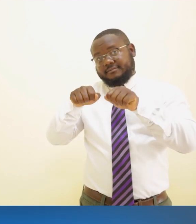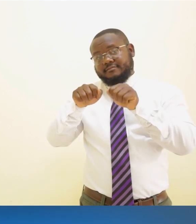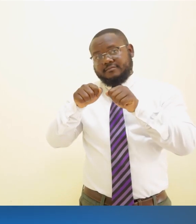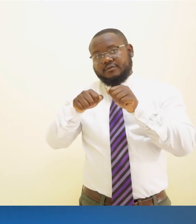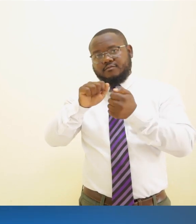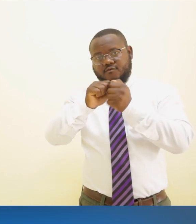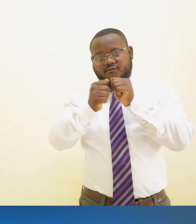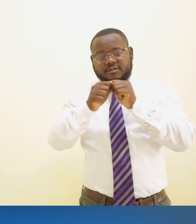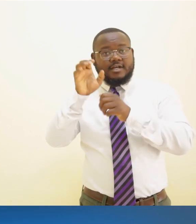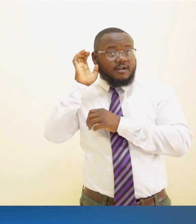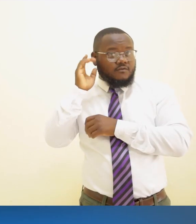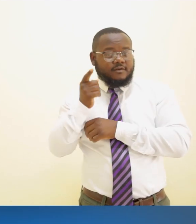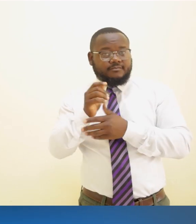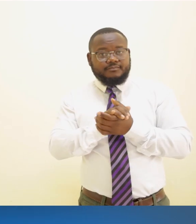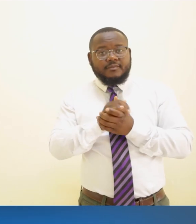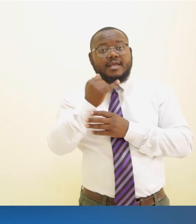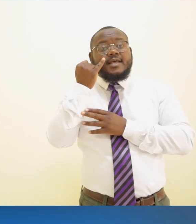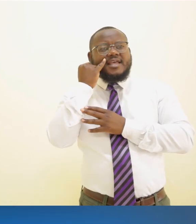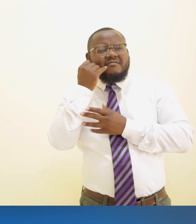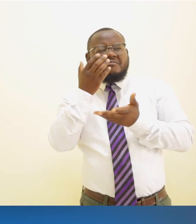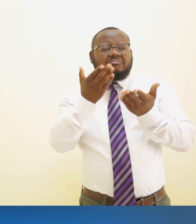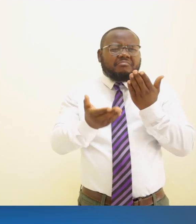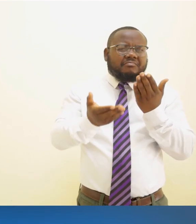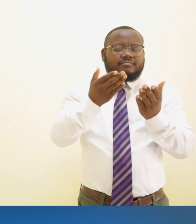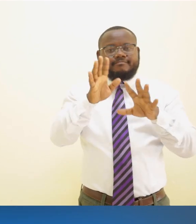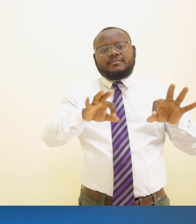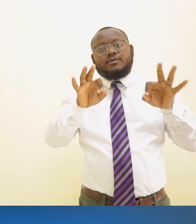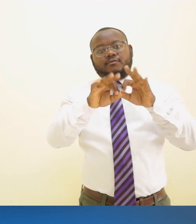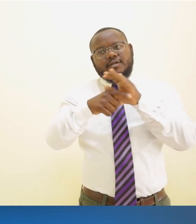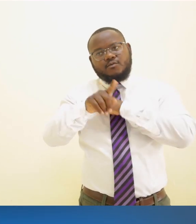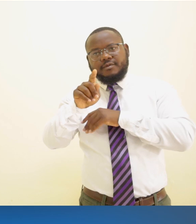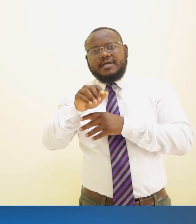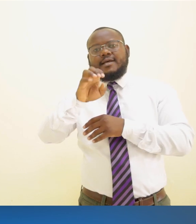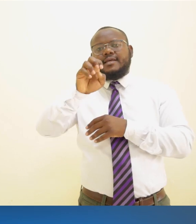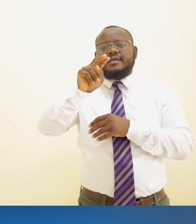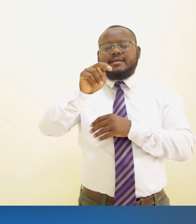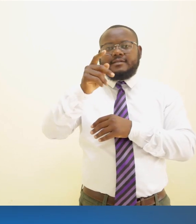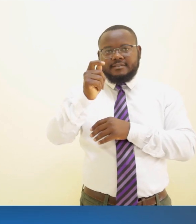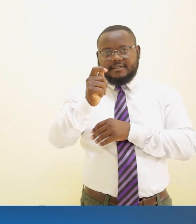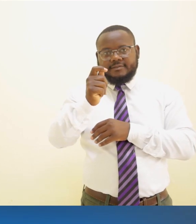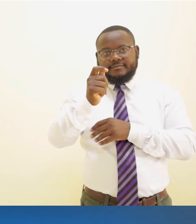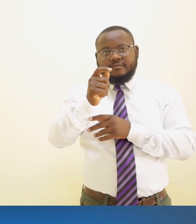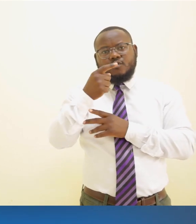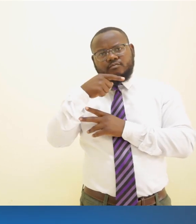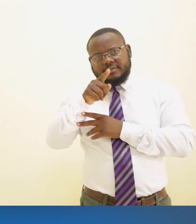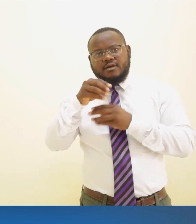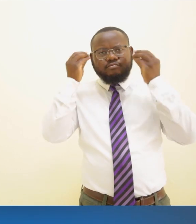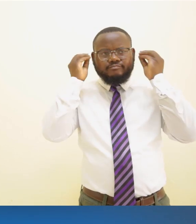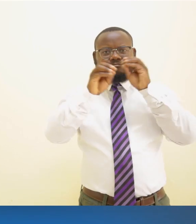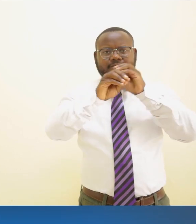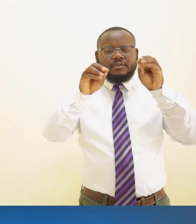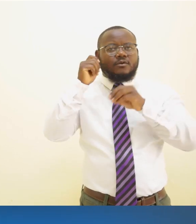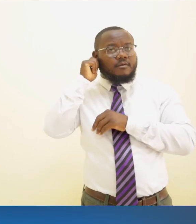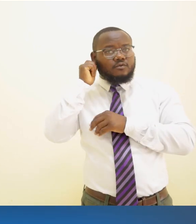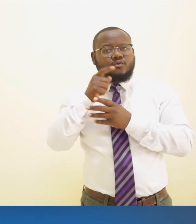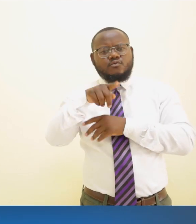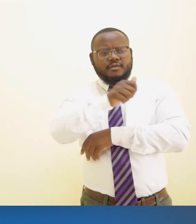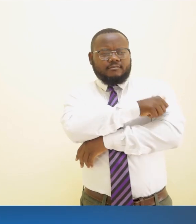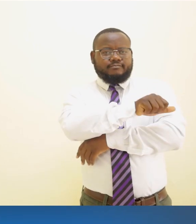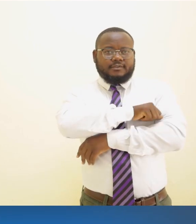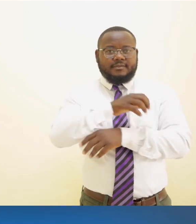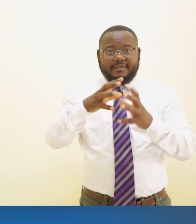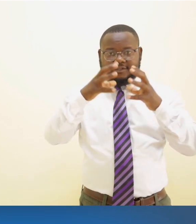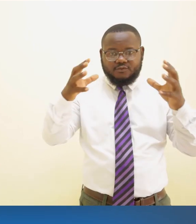loss. When in doubt, refer to ear, nose, and throat surgeons or audiology services or escalate to district or central